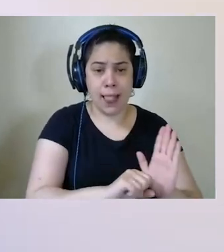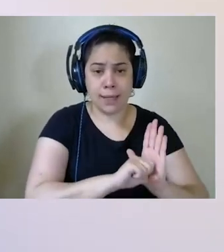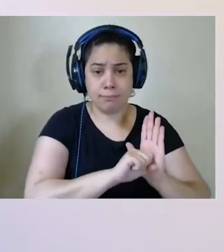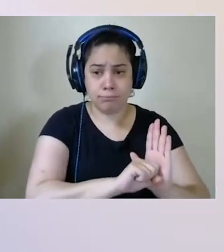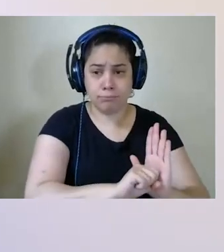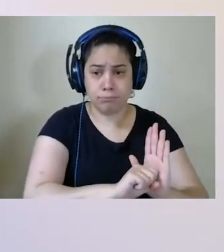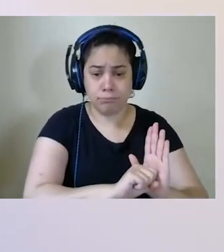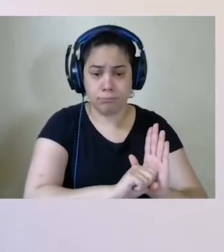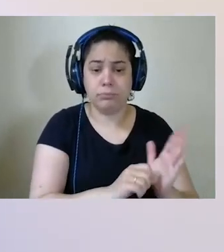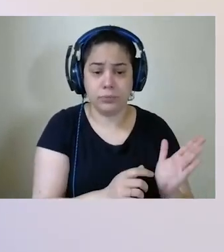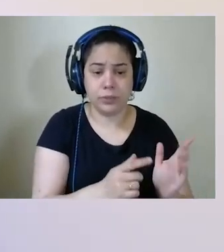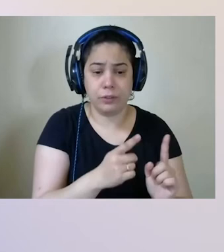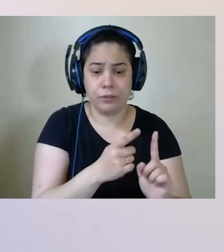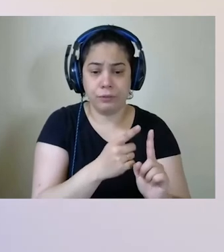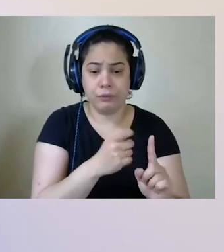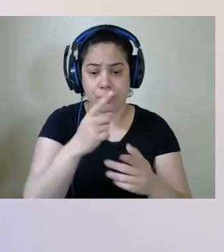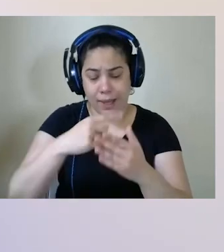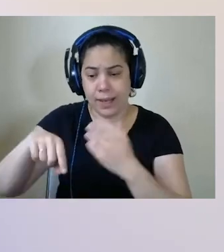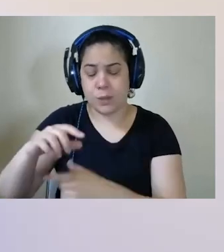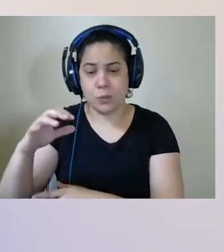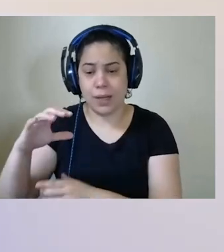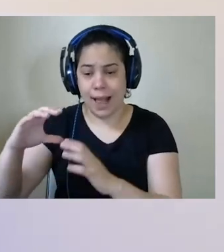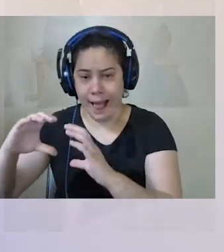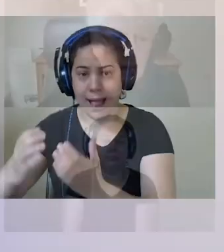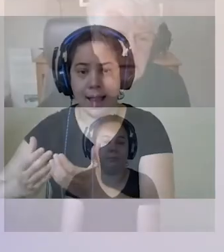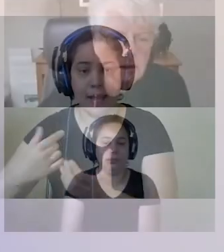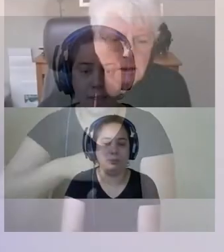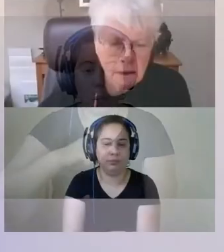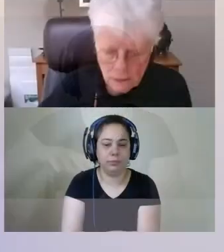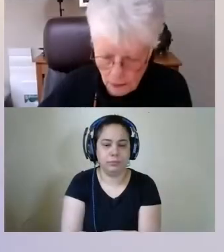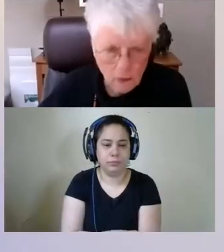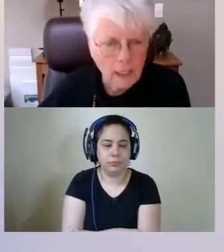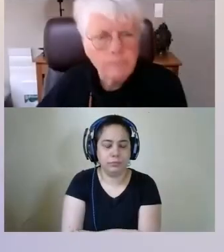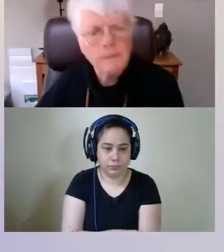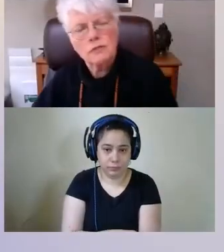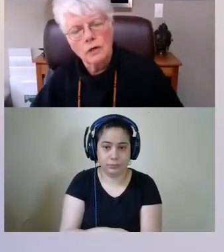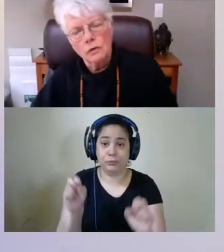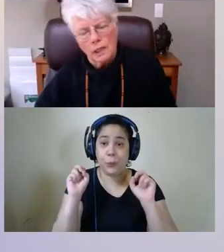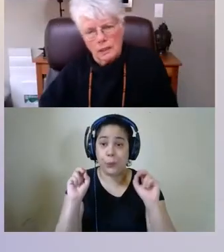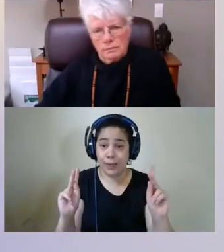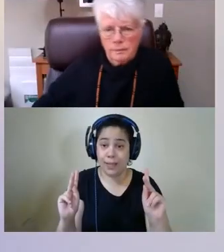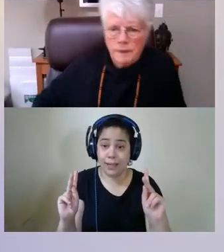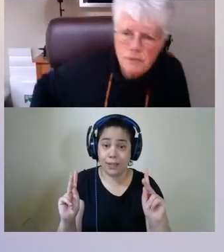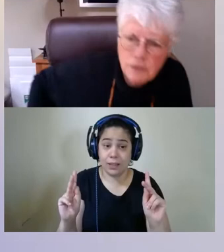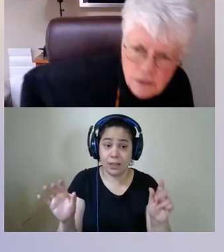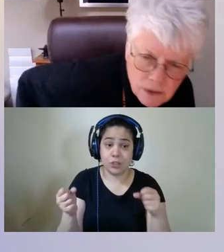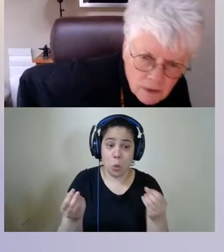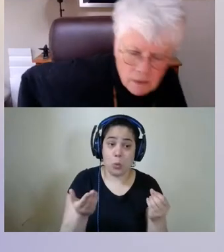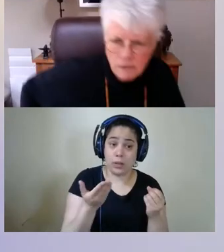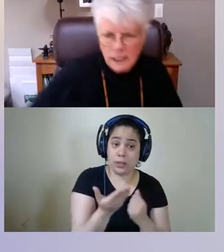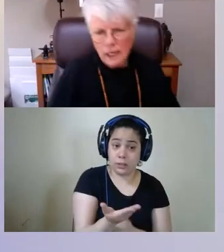our webinar this coming, the following weekend. Okay, so this